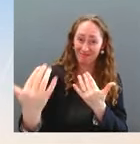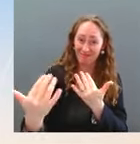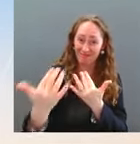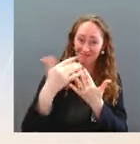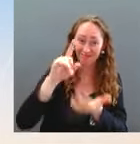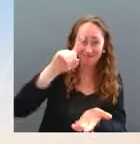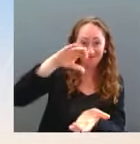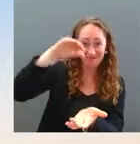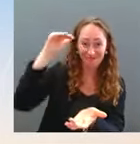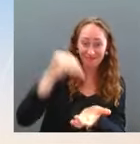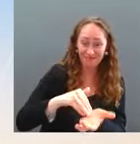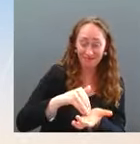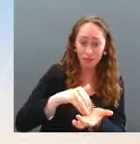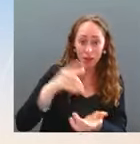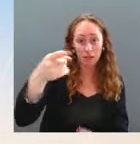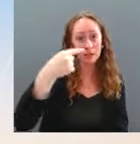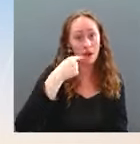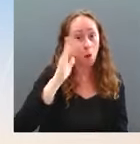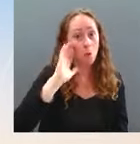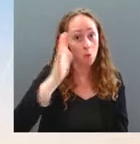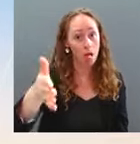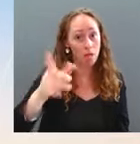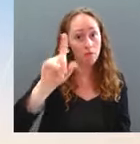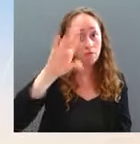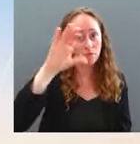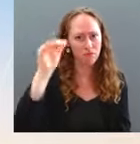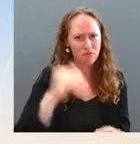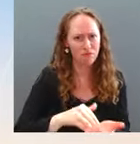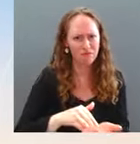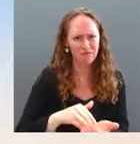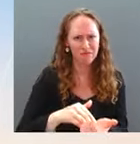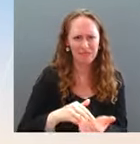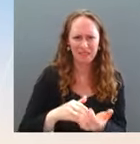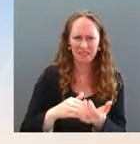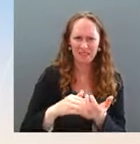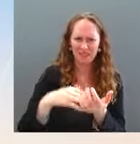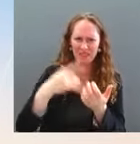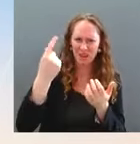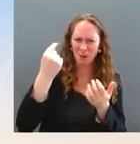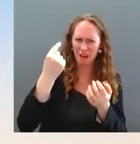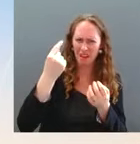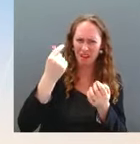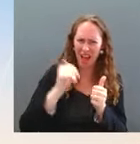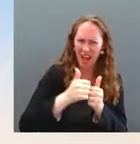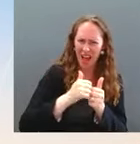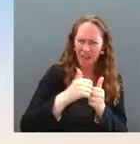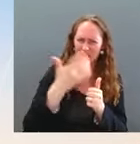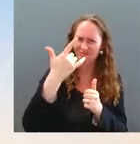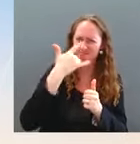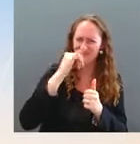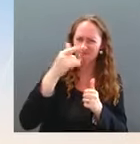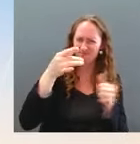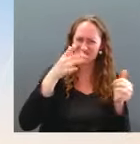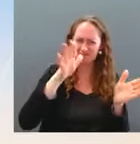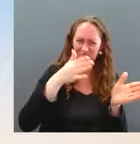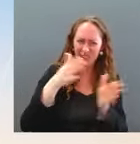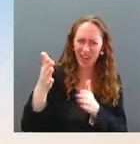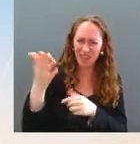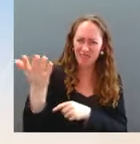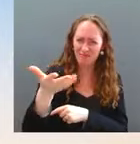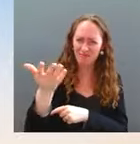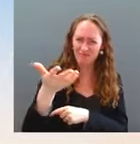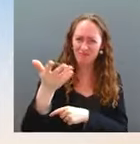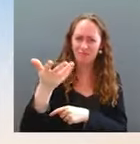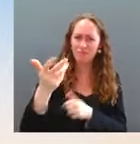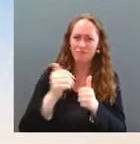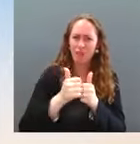made in addition to whatever expected rise of migrants coming to the border once Title 42 ends?